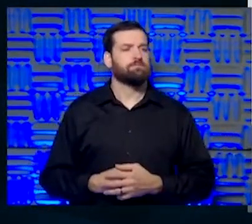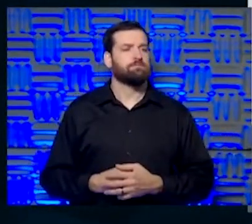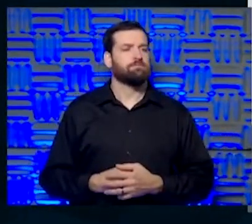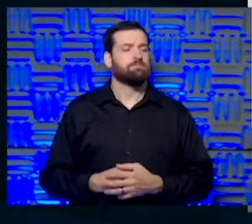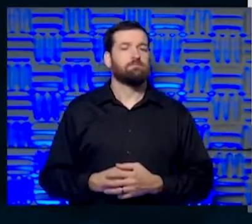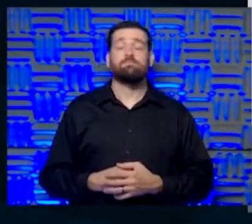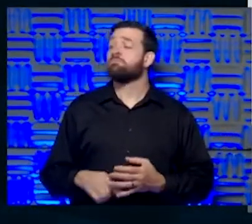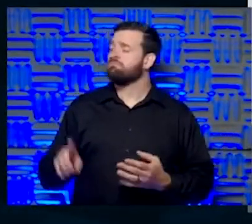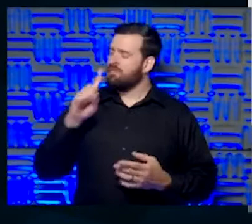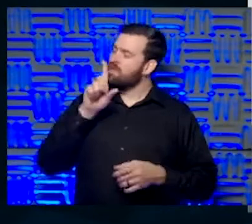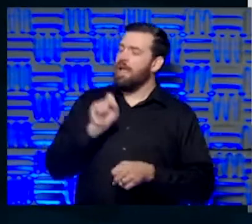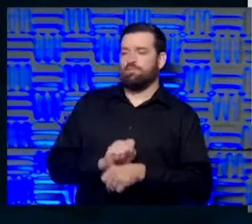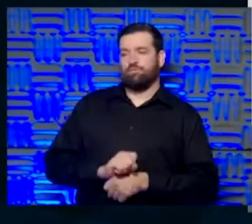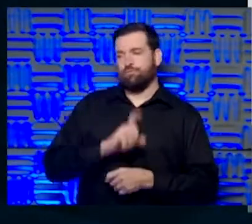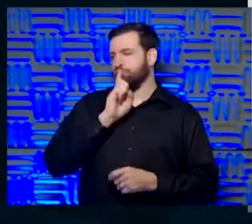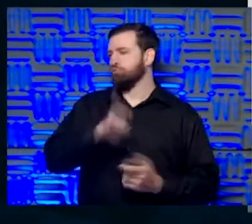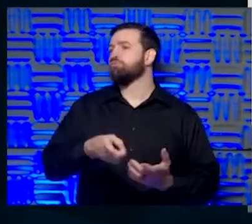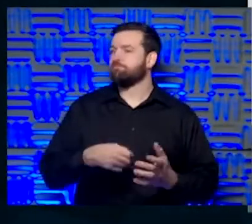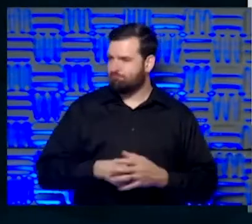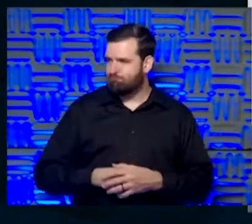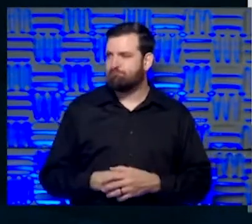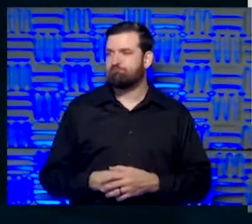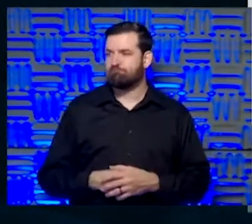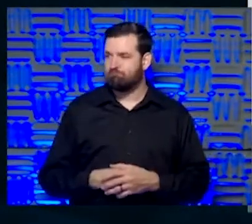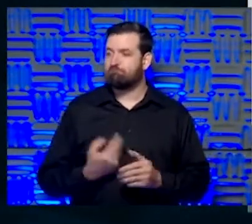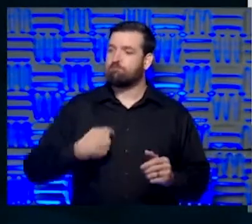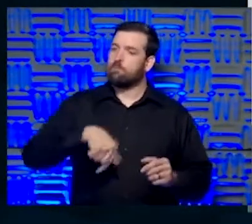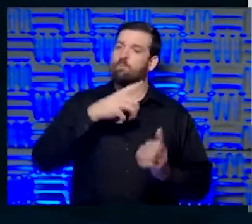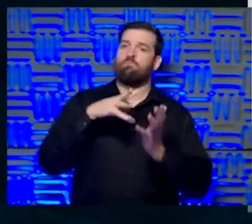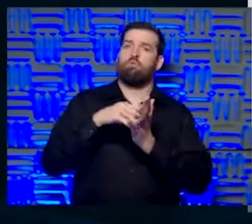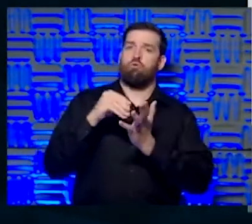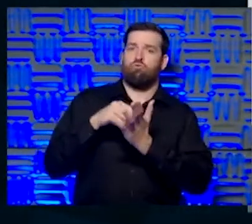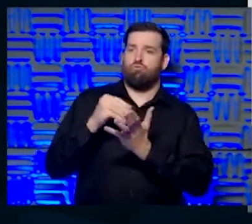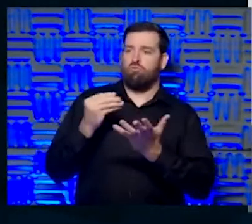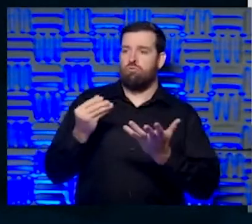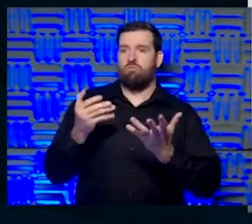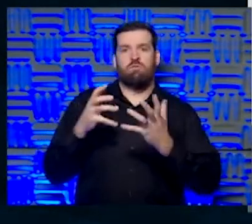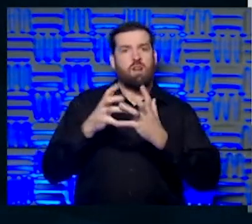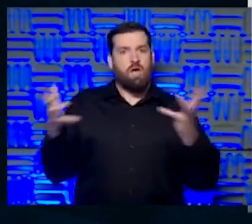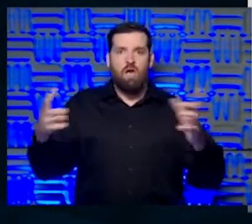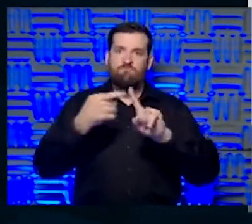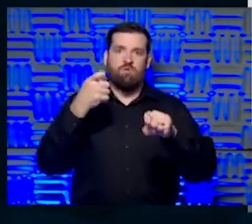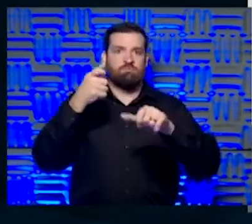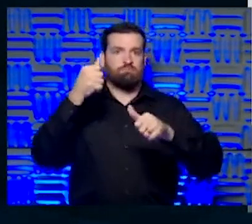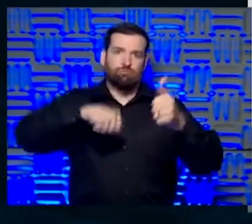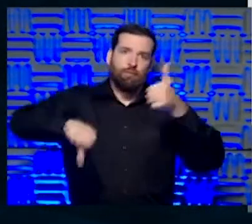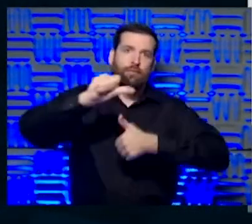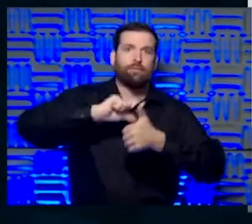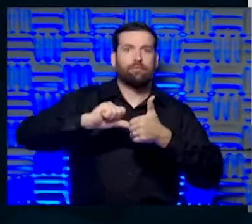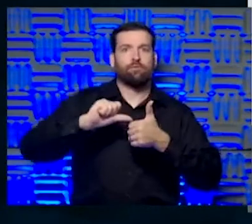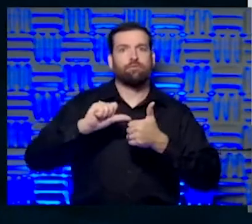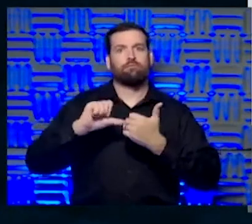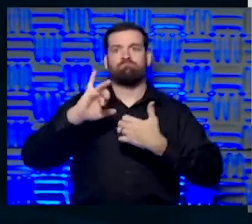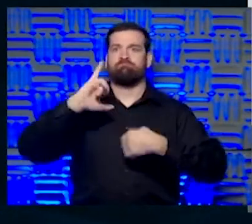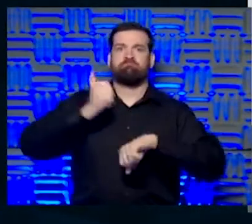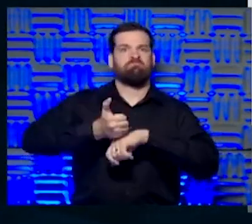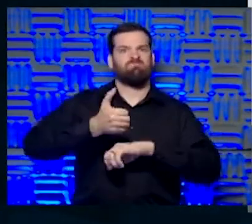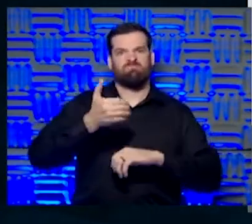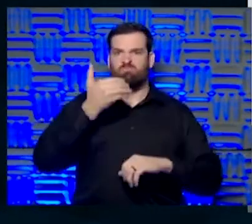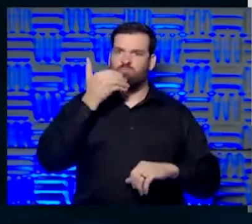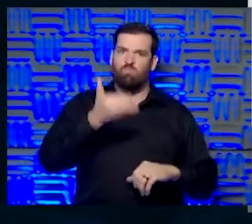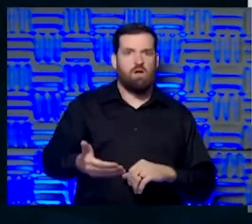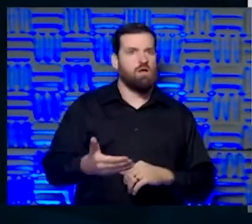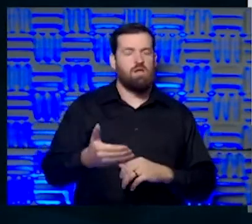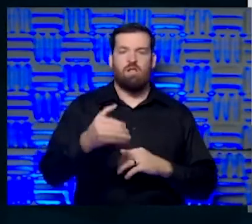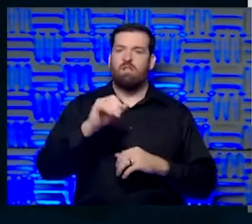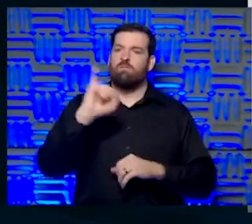I think it's absolutely true. I think we've learned a lot from each other and have implemented really good